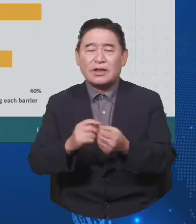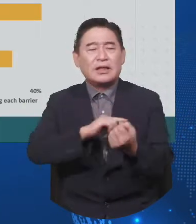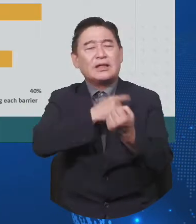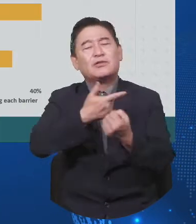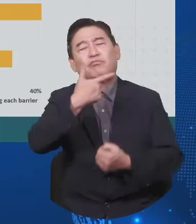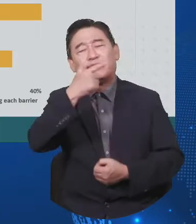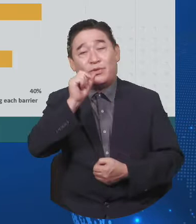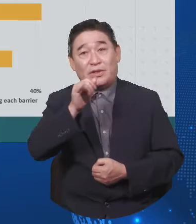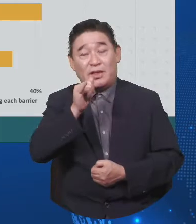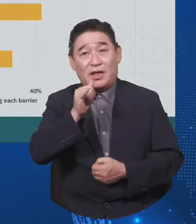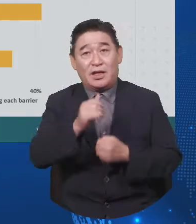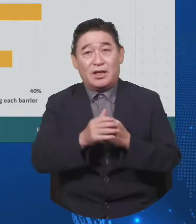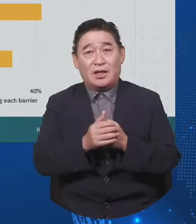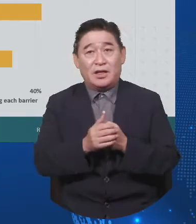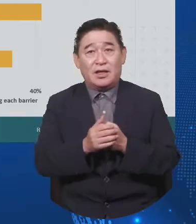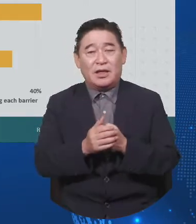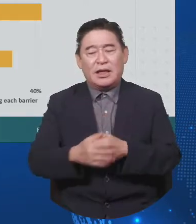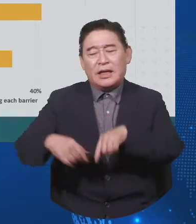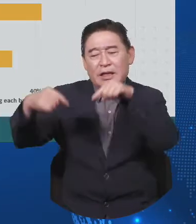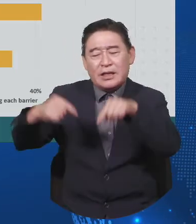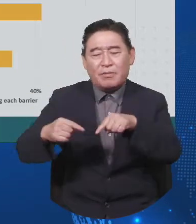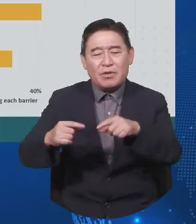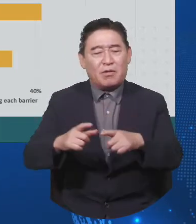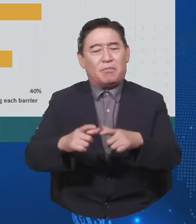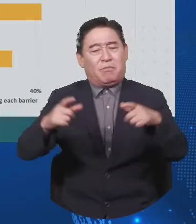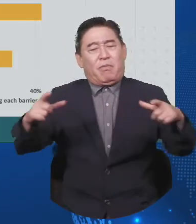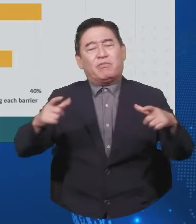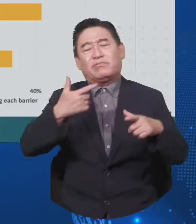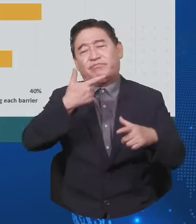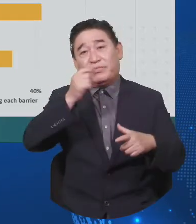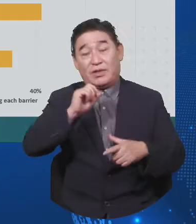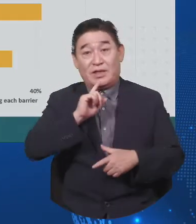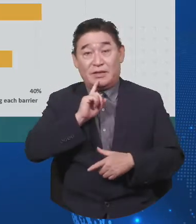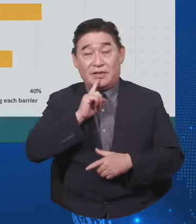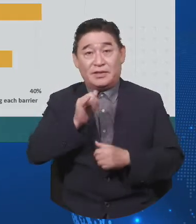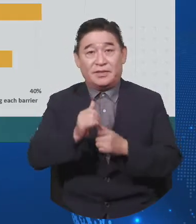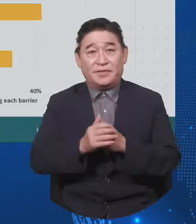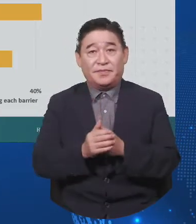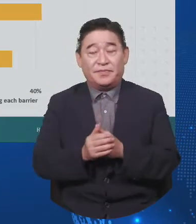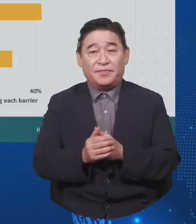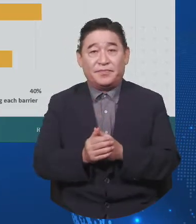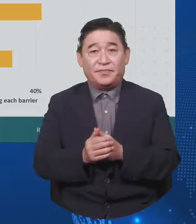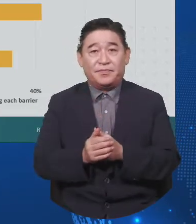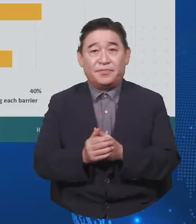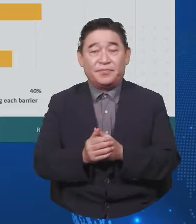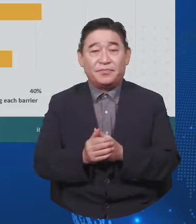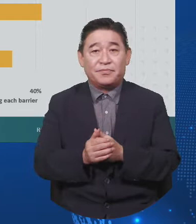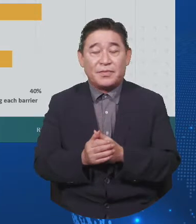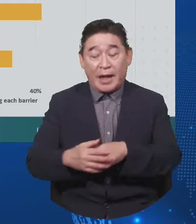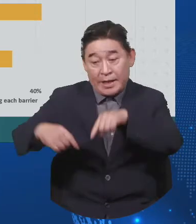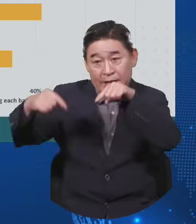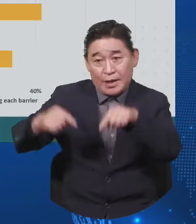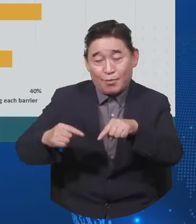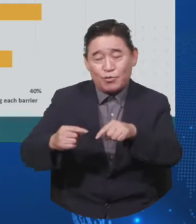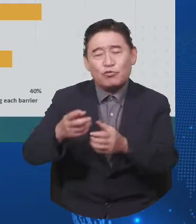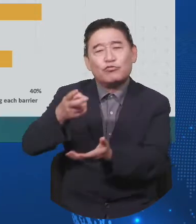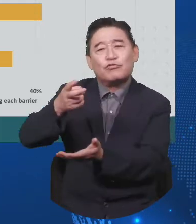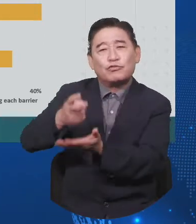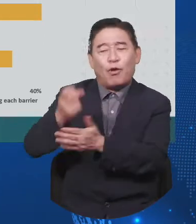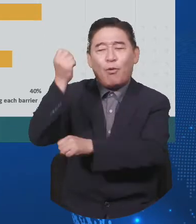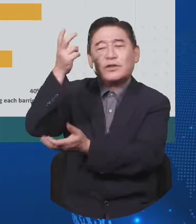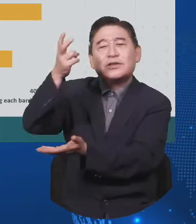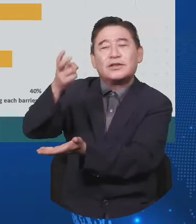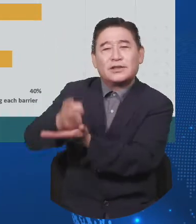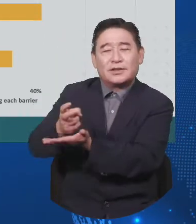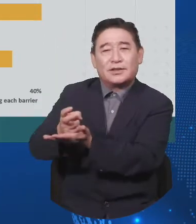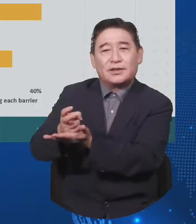cooperation. Others pointed to differences in the uptake of cooperation norms and principles, including around